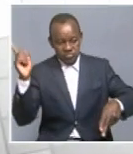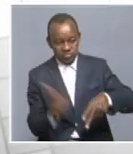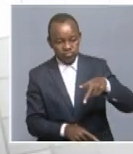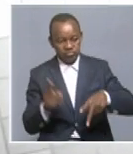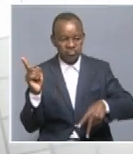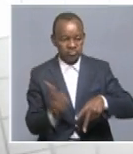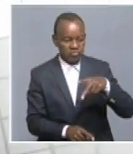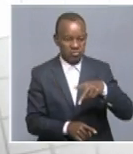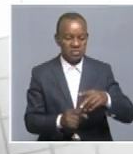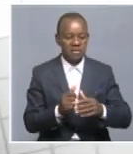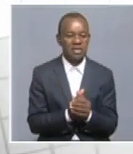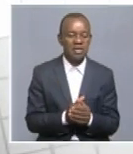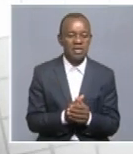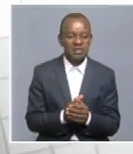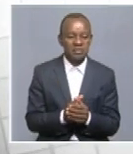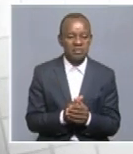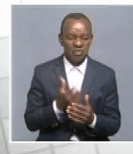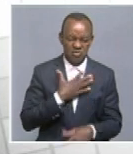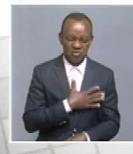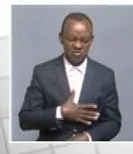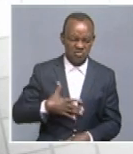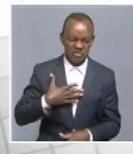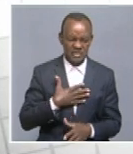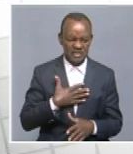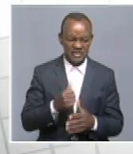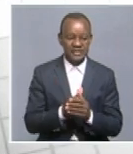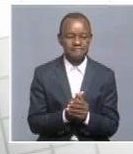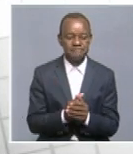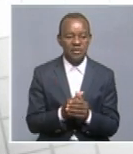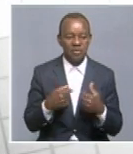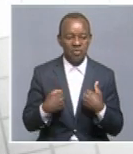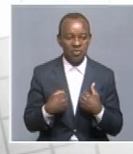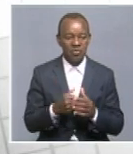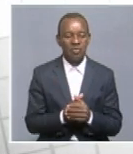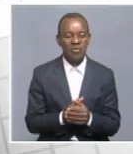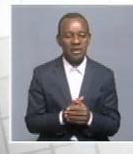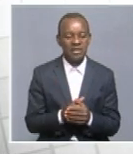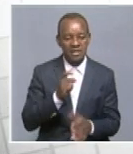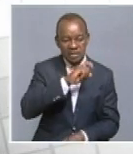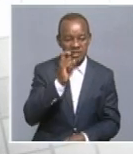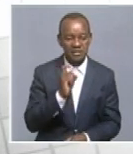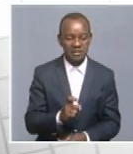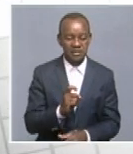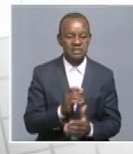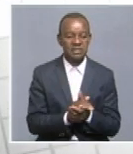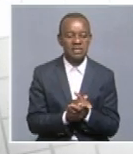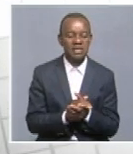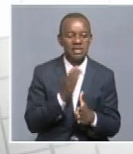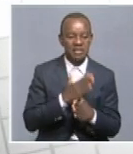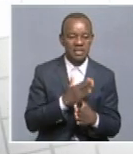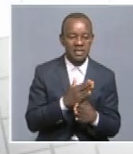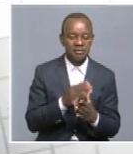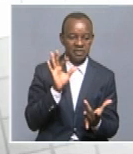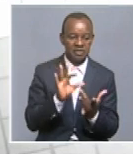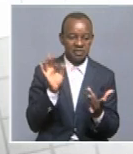prohibited. And to assign, and then we ask the labor to assign a specialist